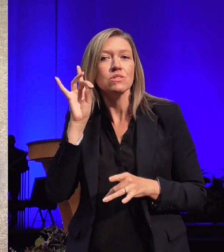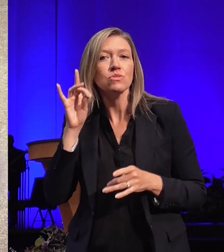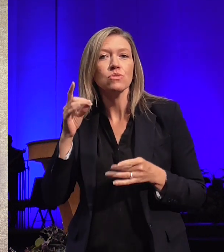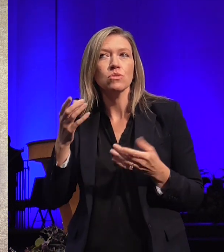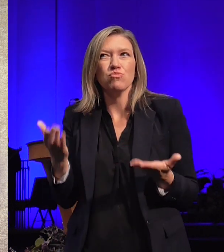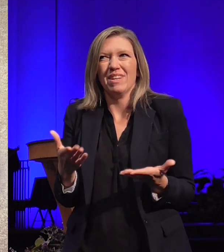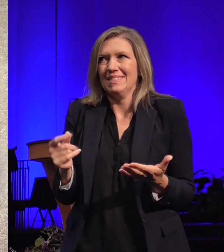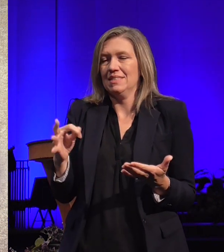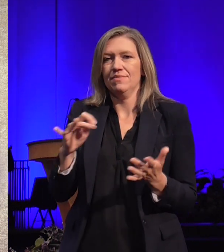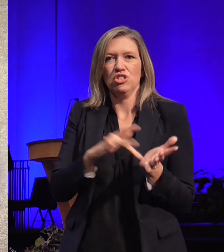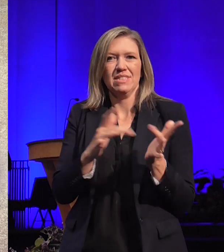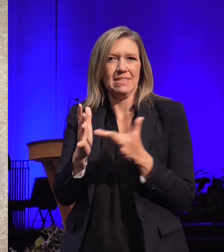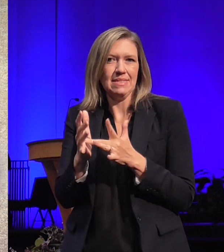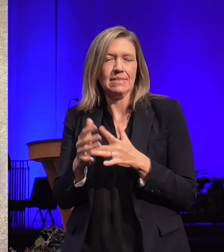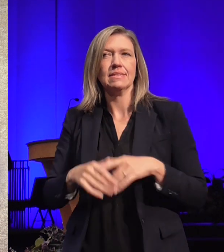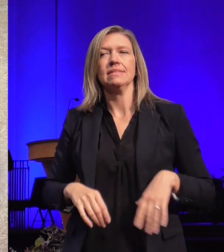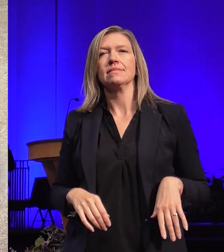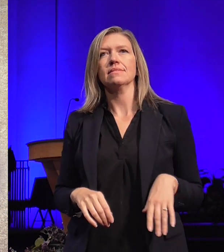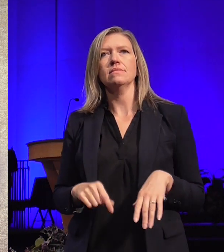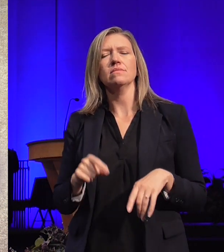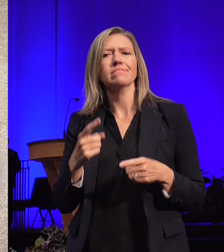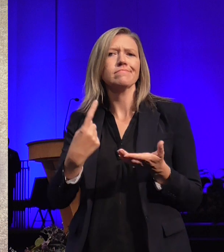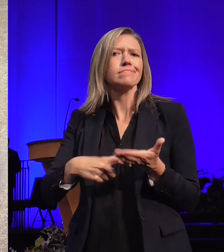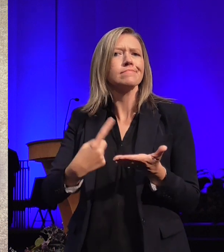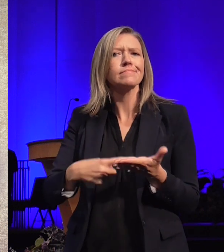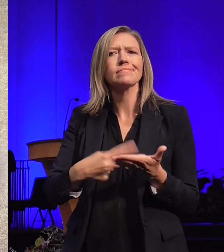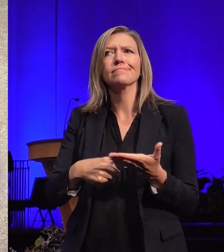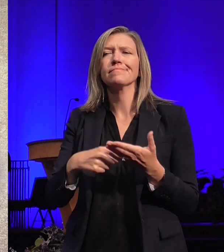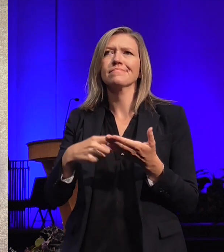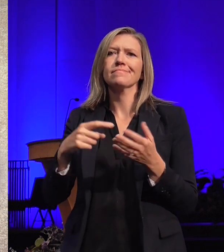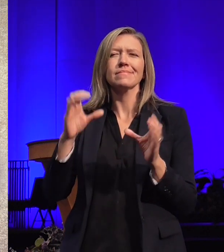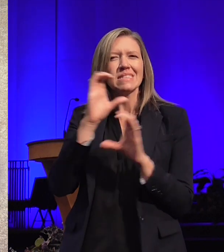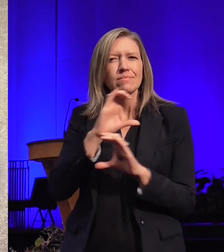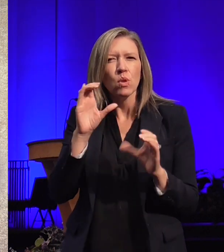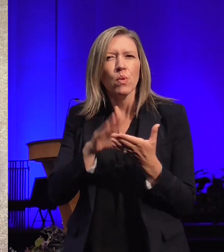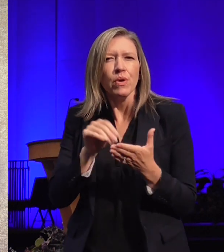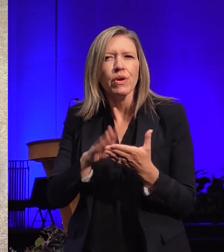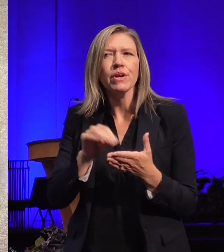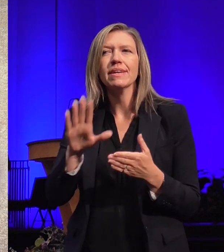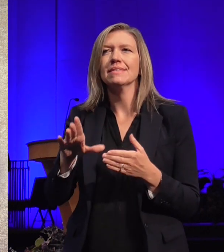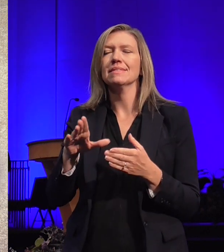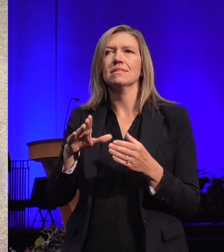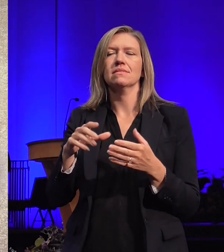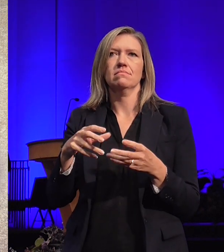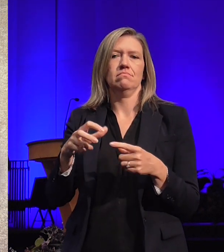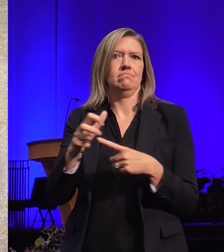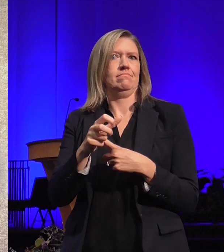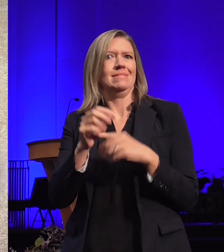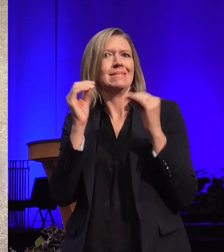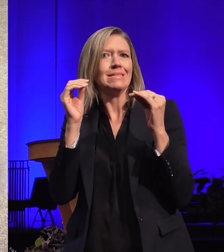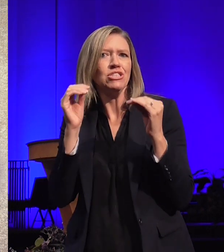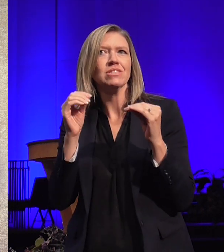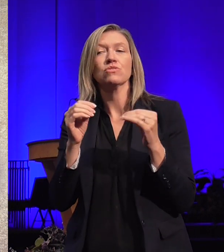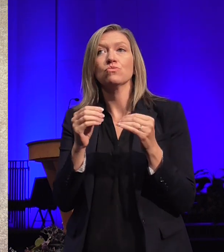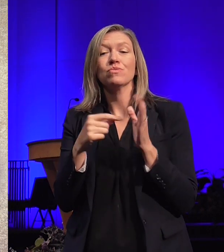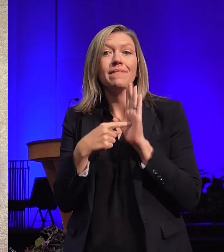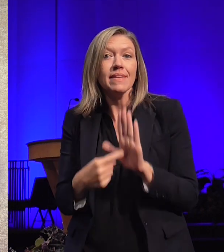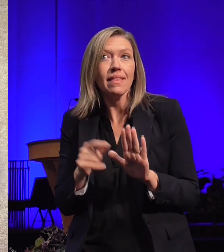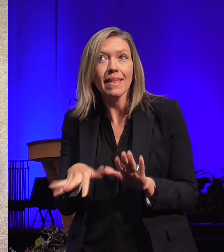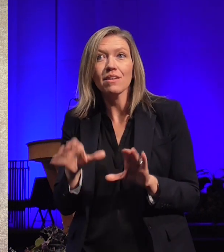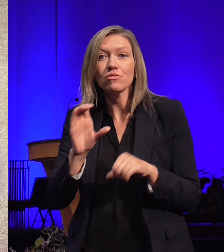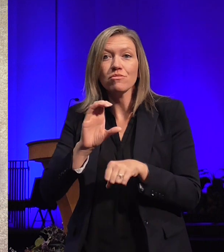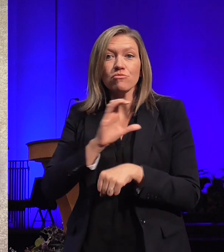of Nazareth, and to explore his revolutionary teachings, to unveil the mystical Christ available to each one of us